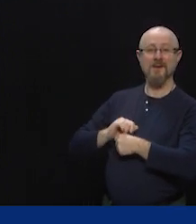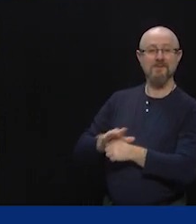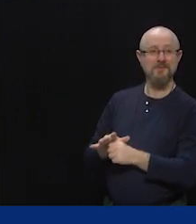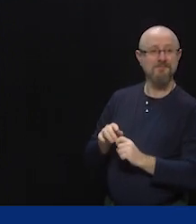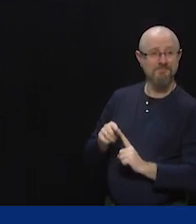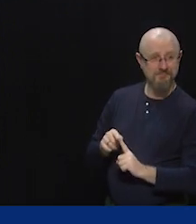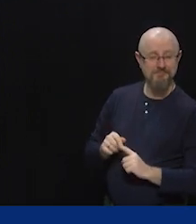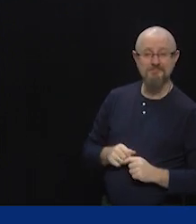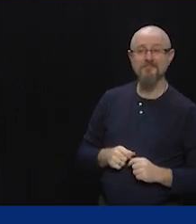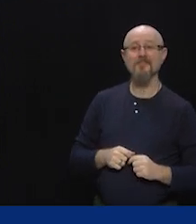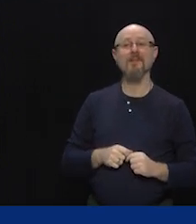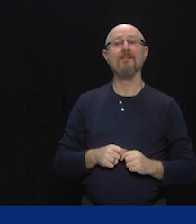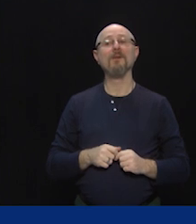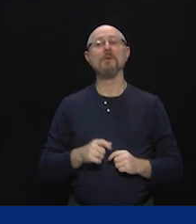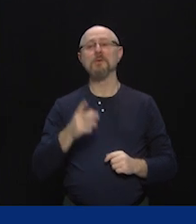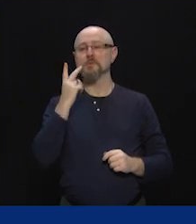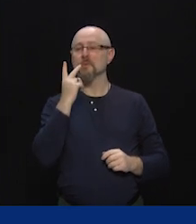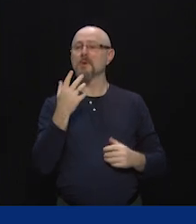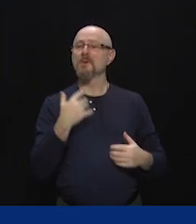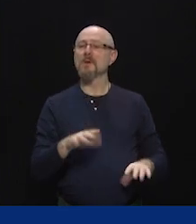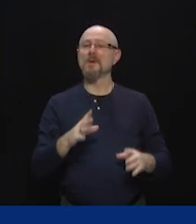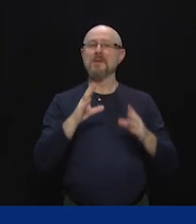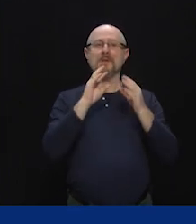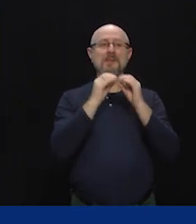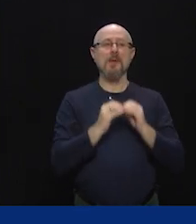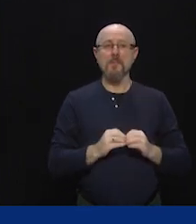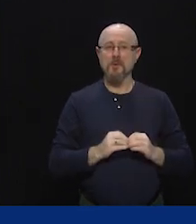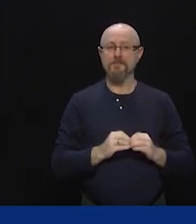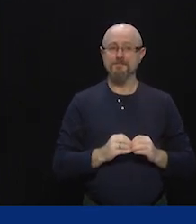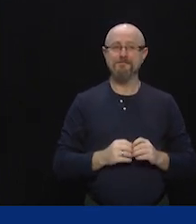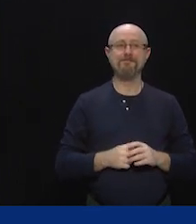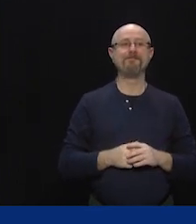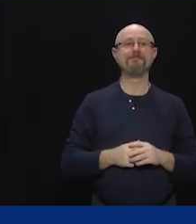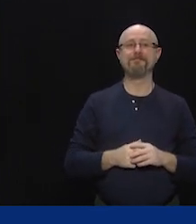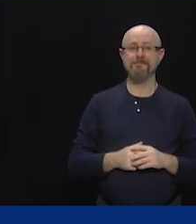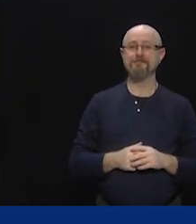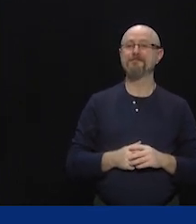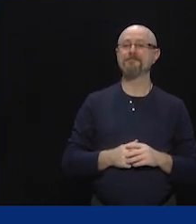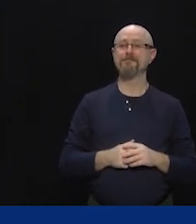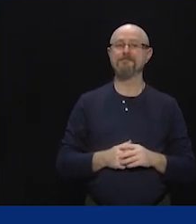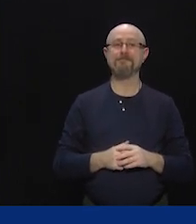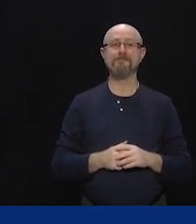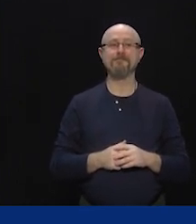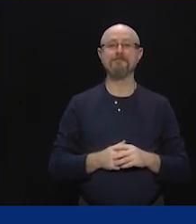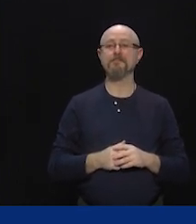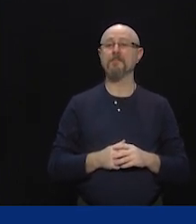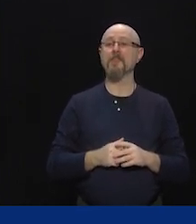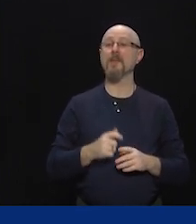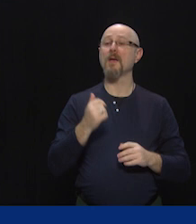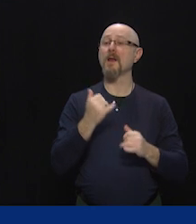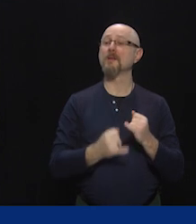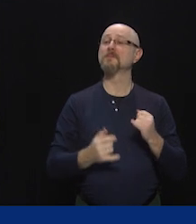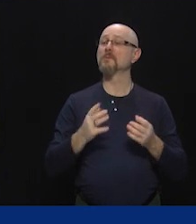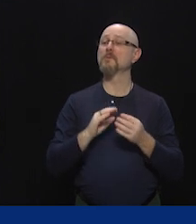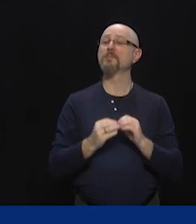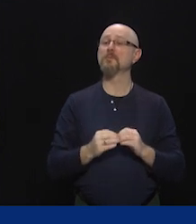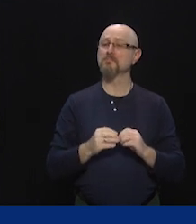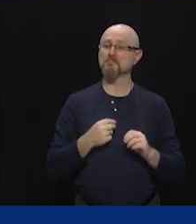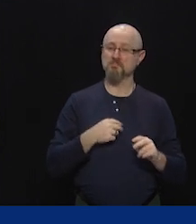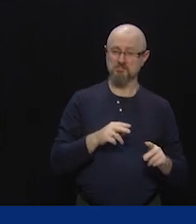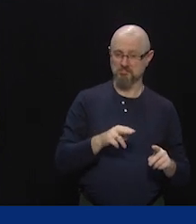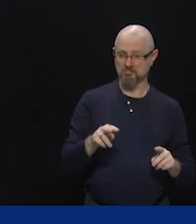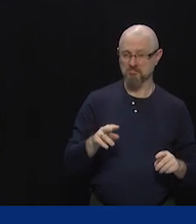you're aware, you've seen the numbers, the last probably truly accurate figure that we had was up to nearly